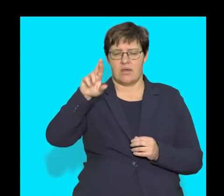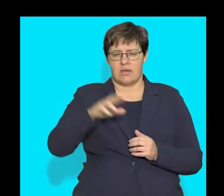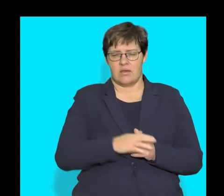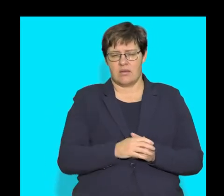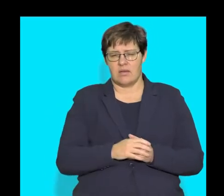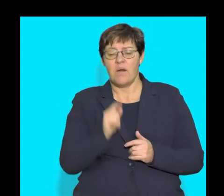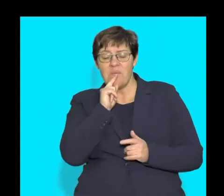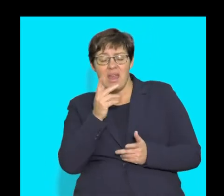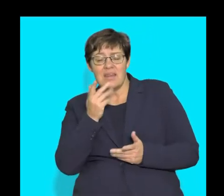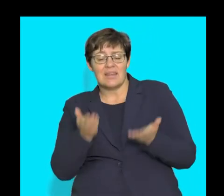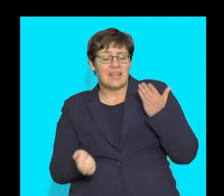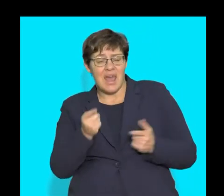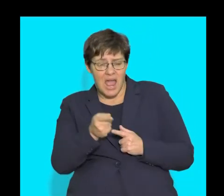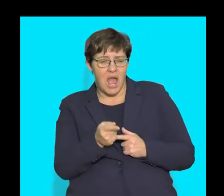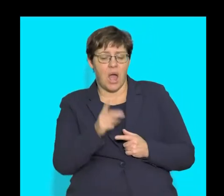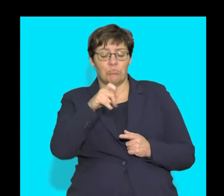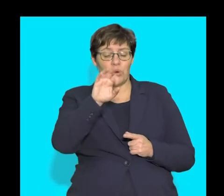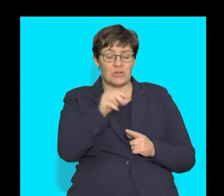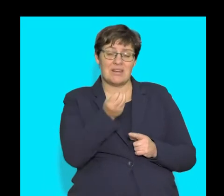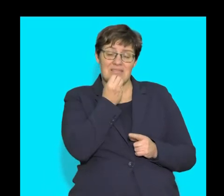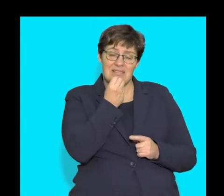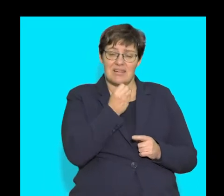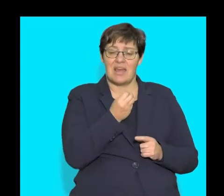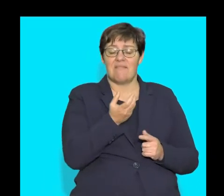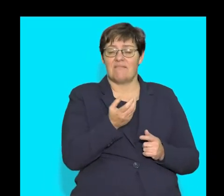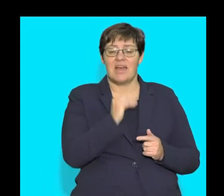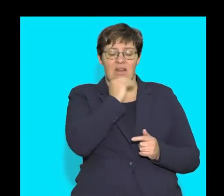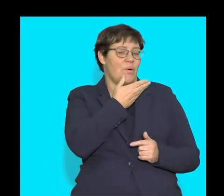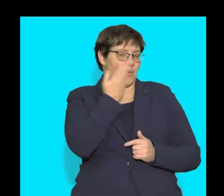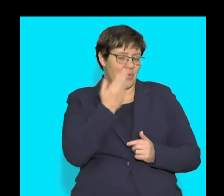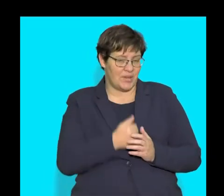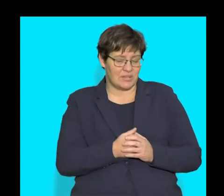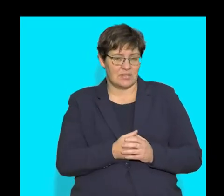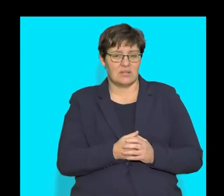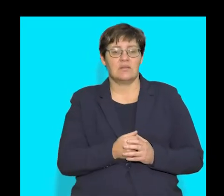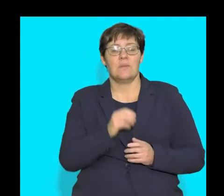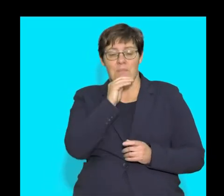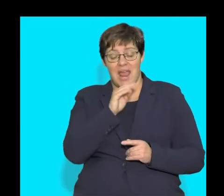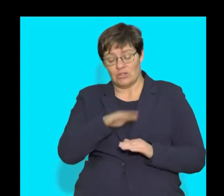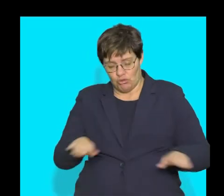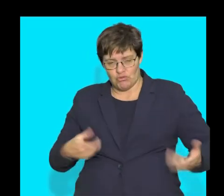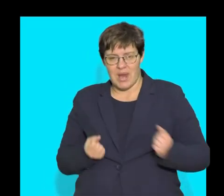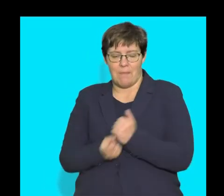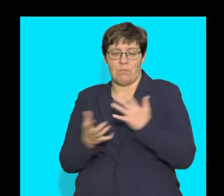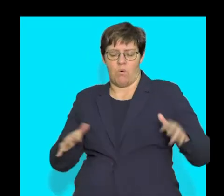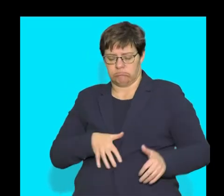diet that lacks in protein, and it generally occurs in